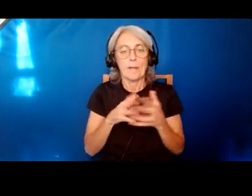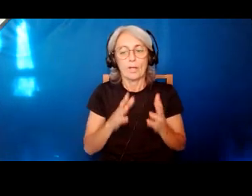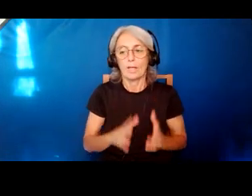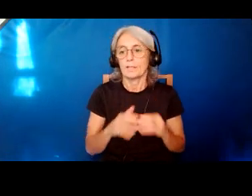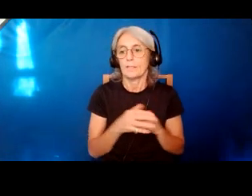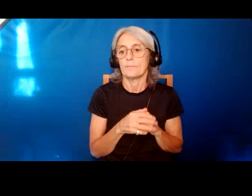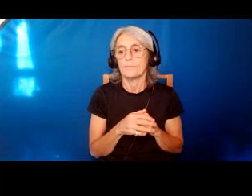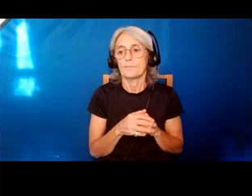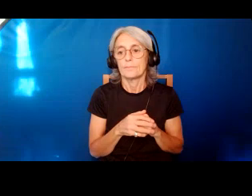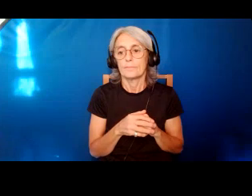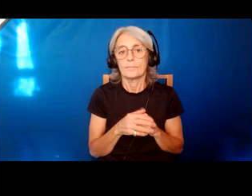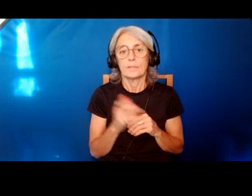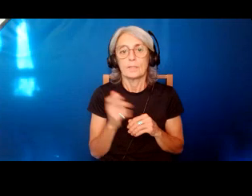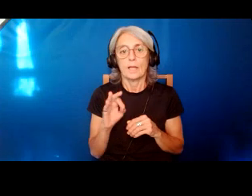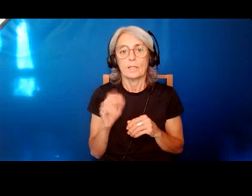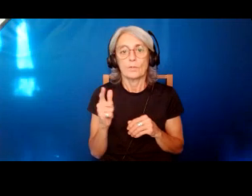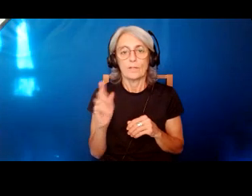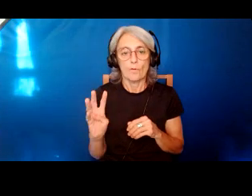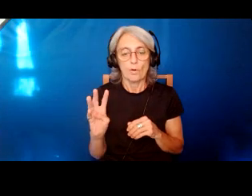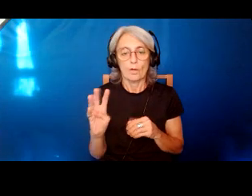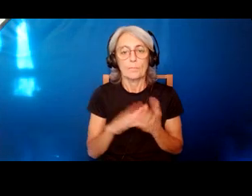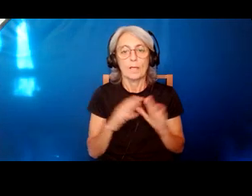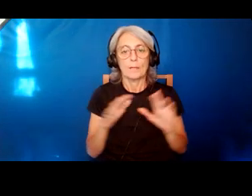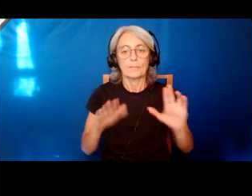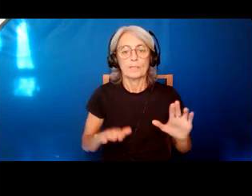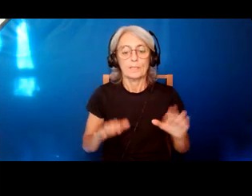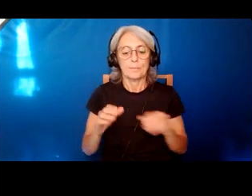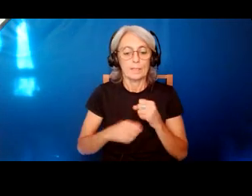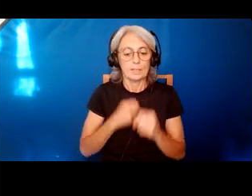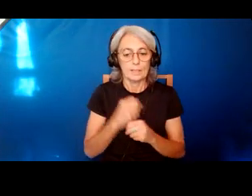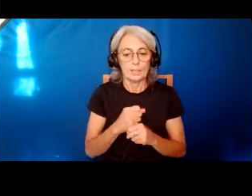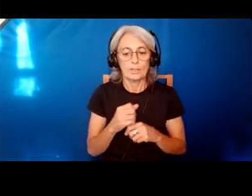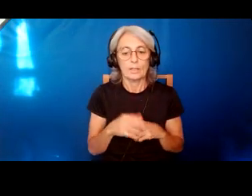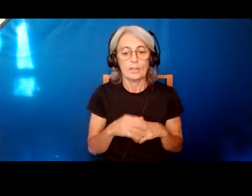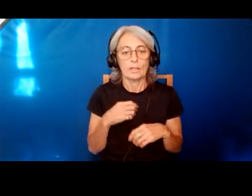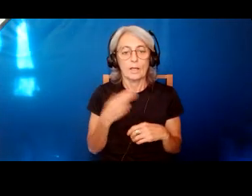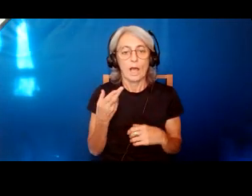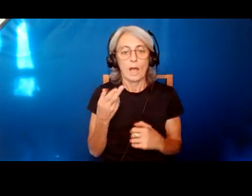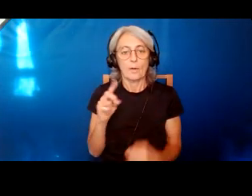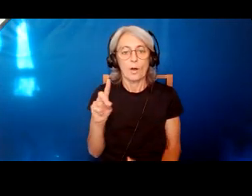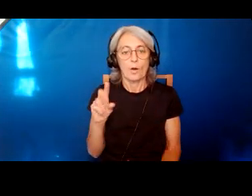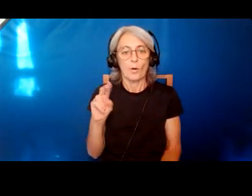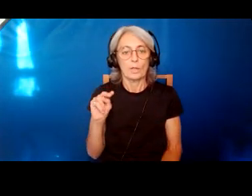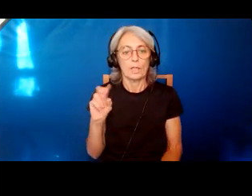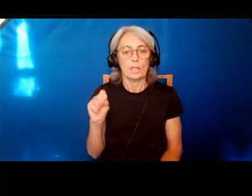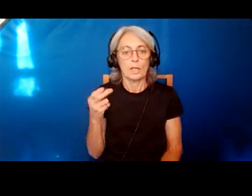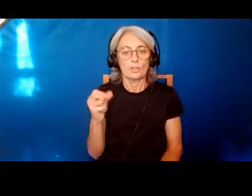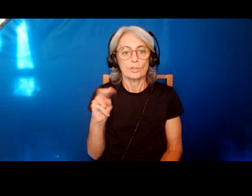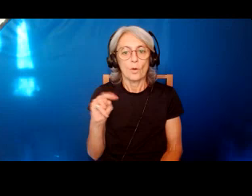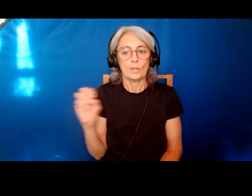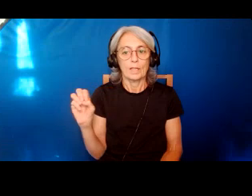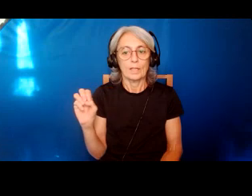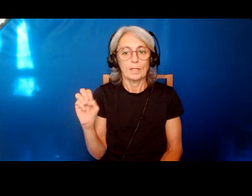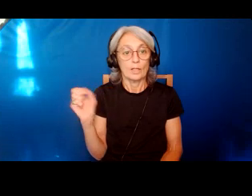that we were granted citizenship here. I'm Haudenosaunee. If you all aren't familiar with that,